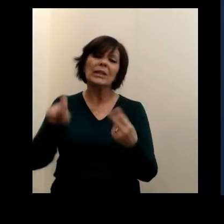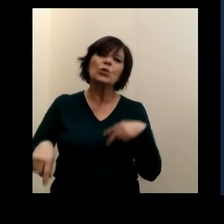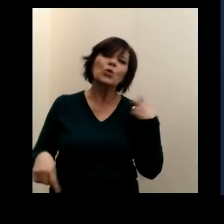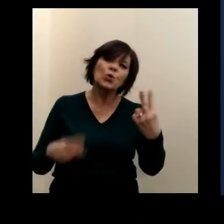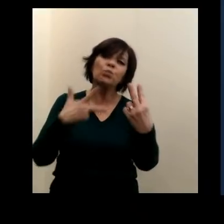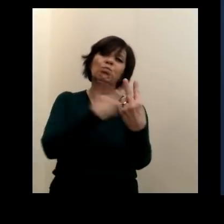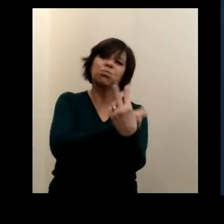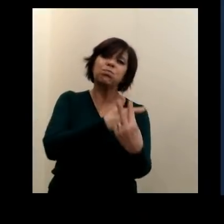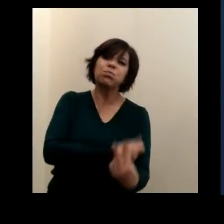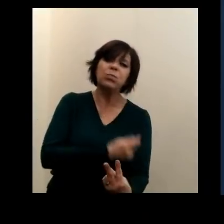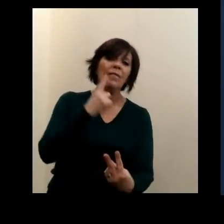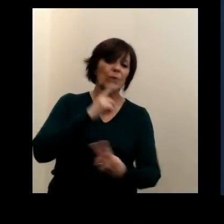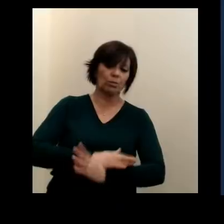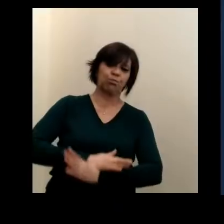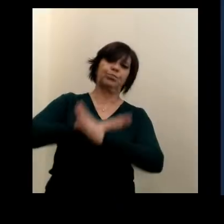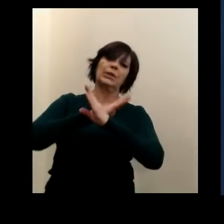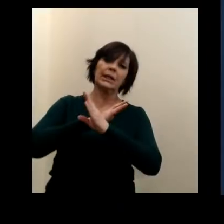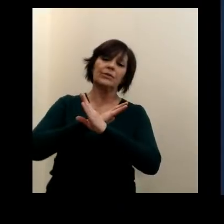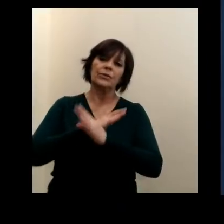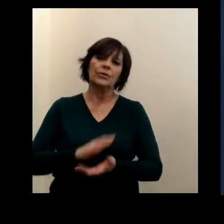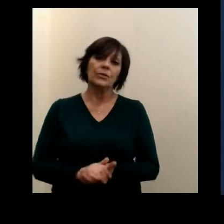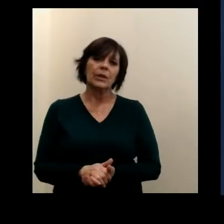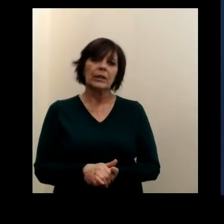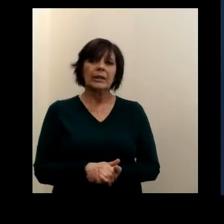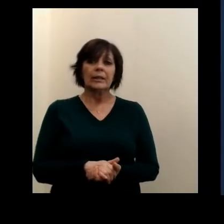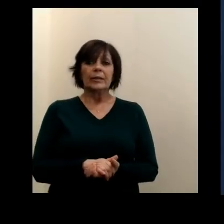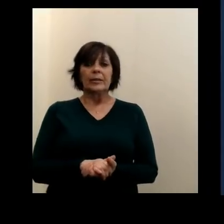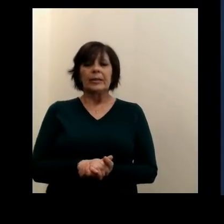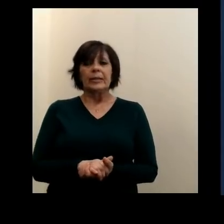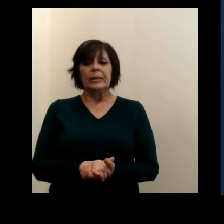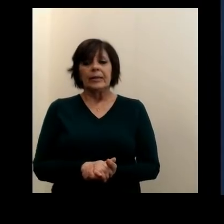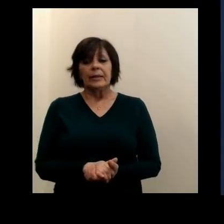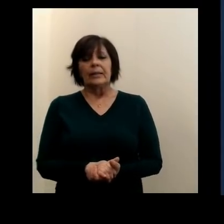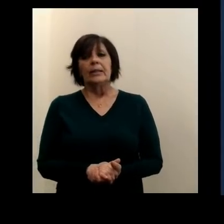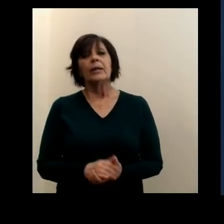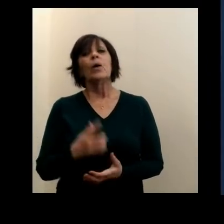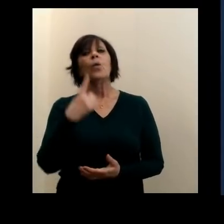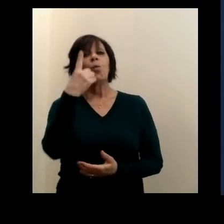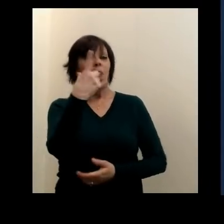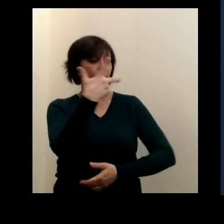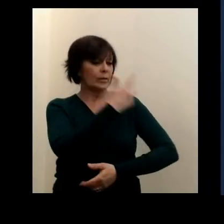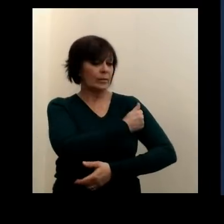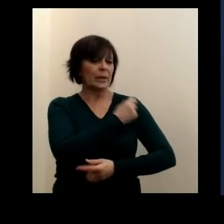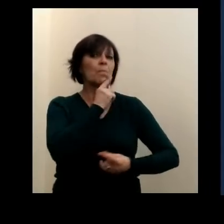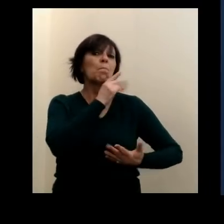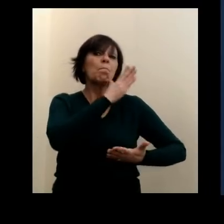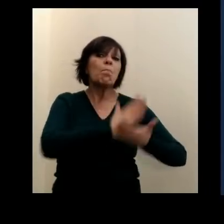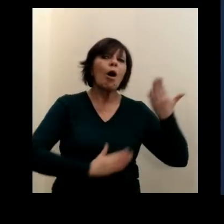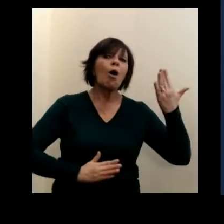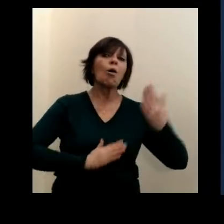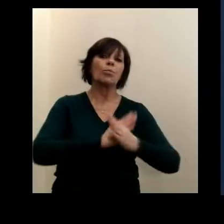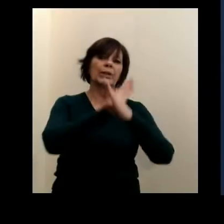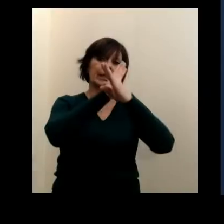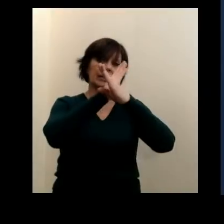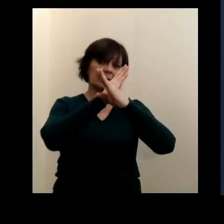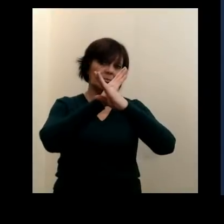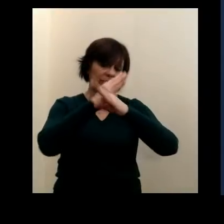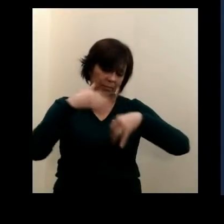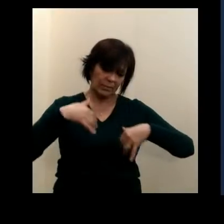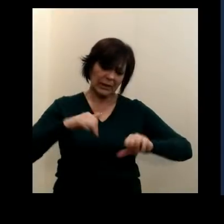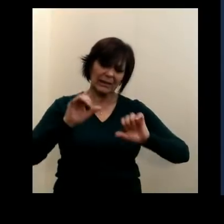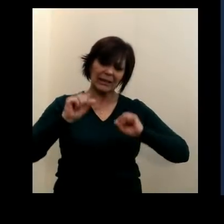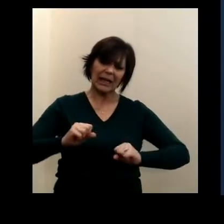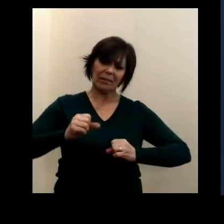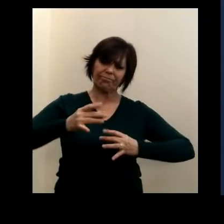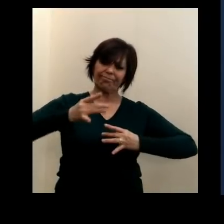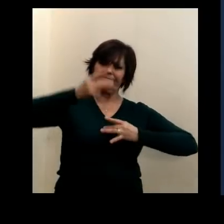to receive the protection that the vaccine will provide. 1 dose will only give you partial protection and you are still vulnerable for